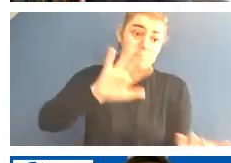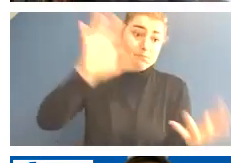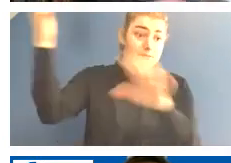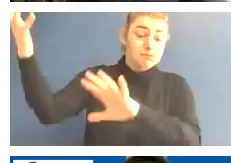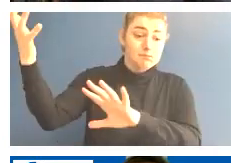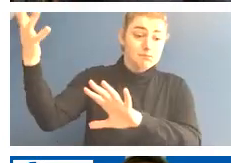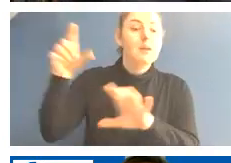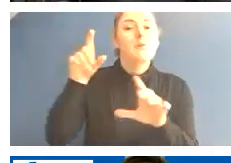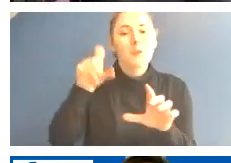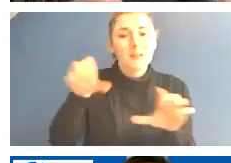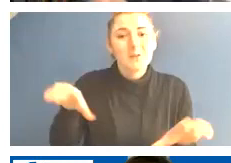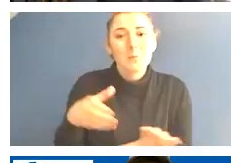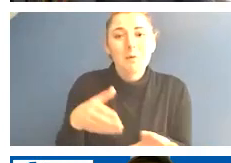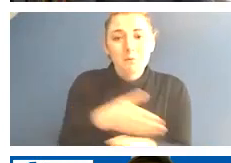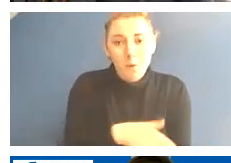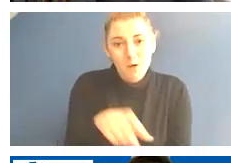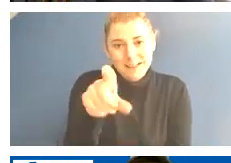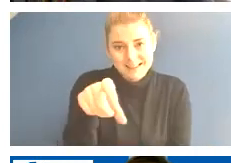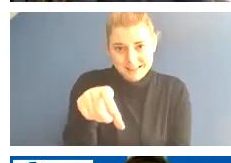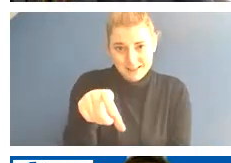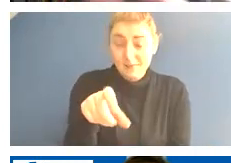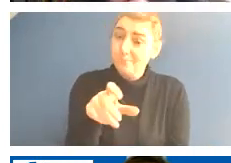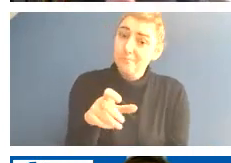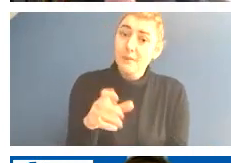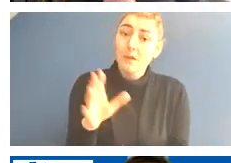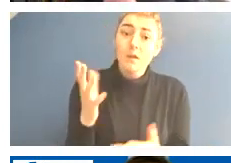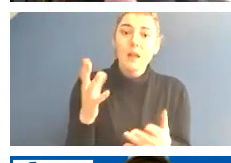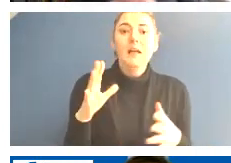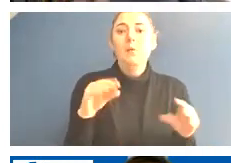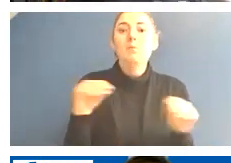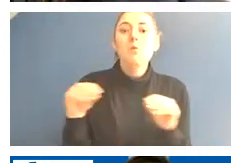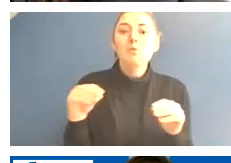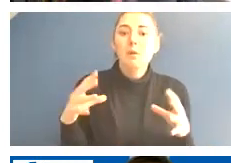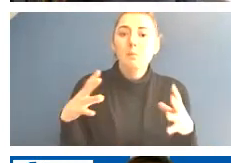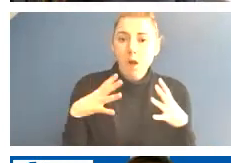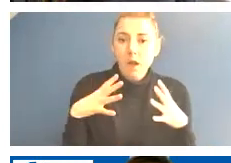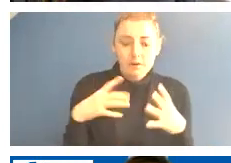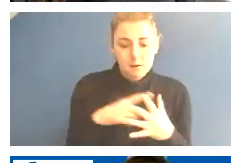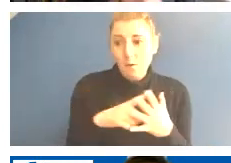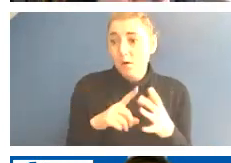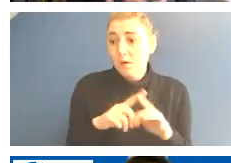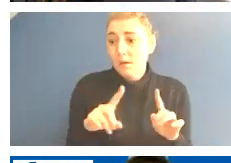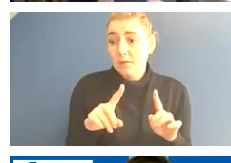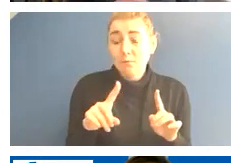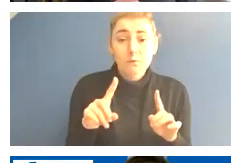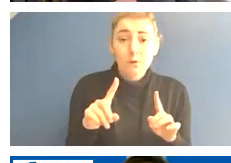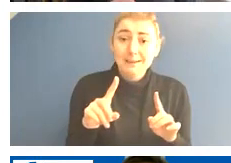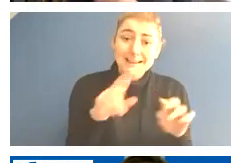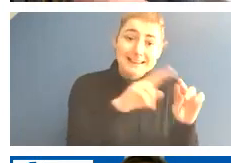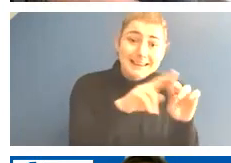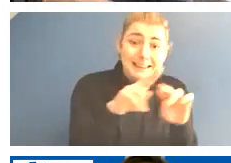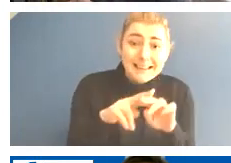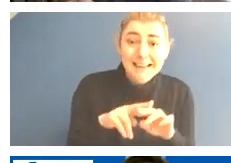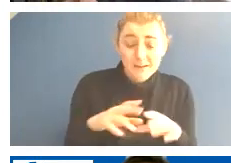it before it's even needed. Things like movement breaks, different alternative seating, different sensory